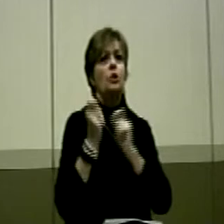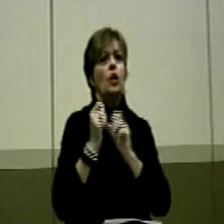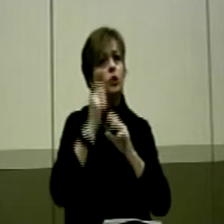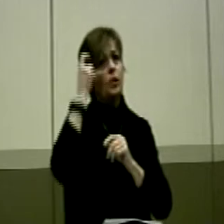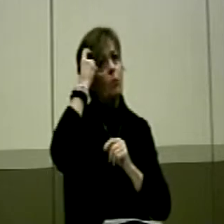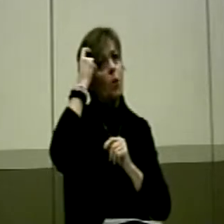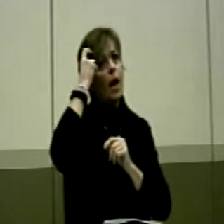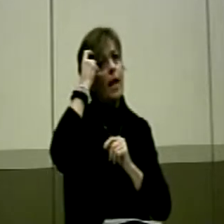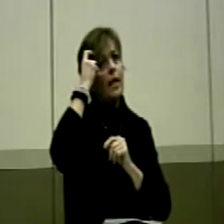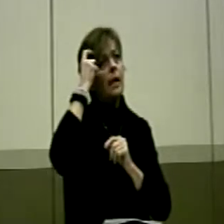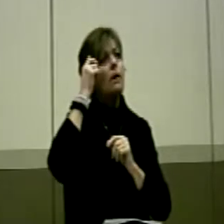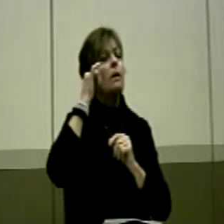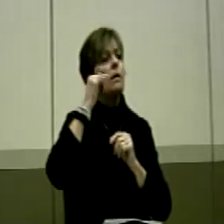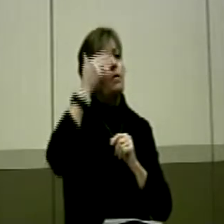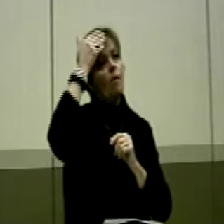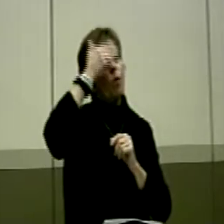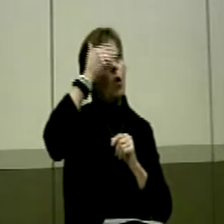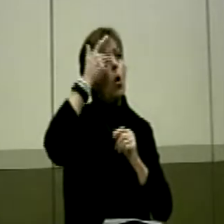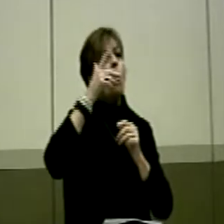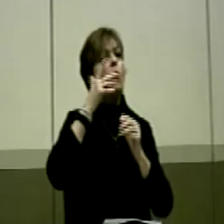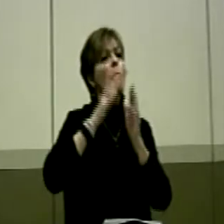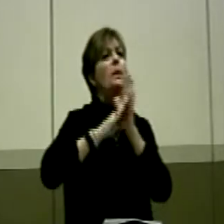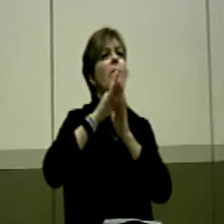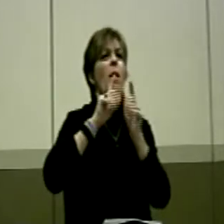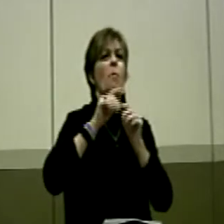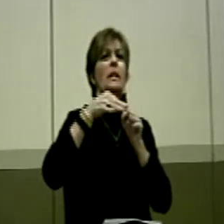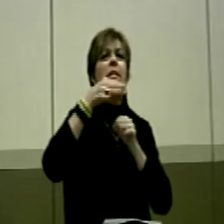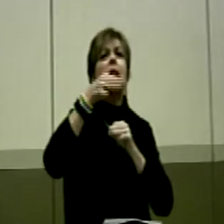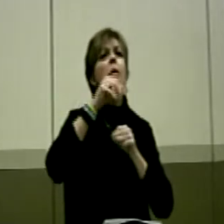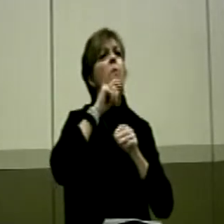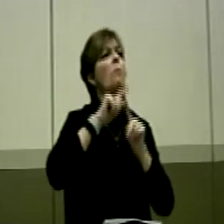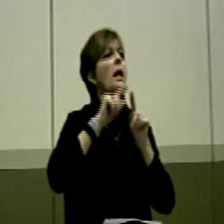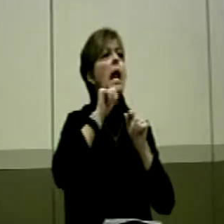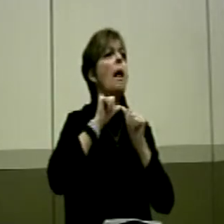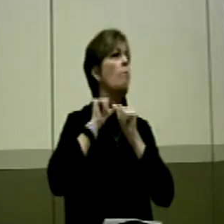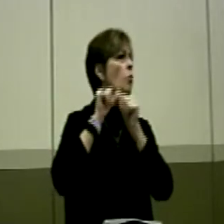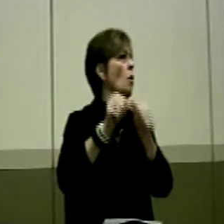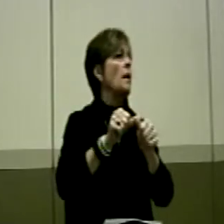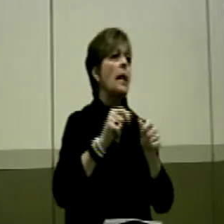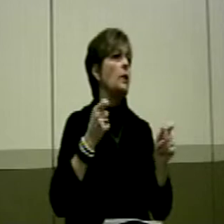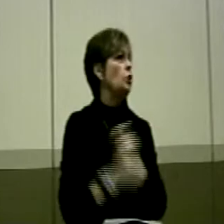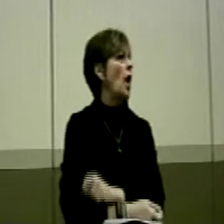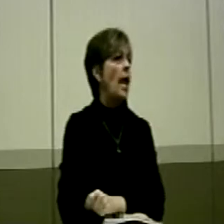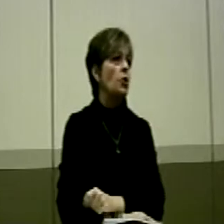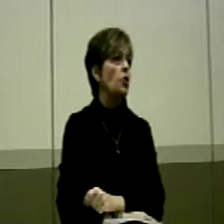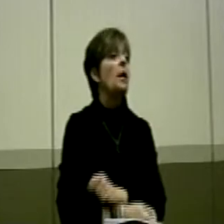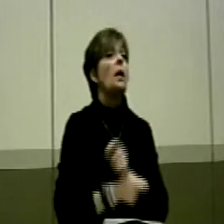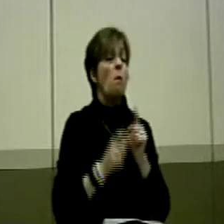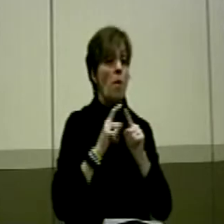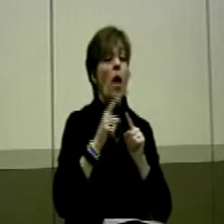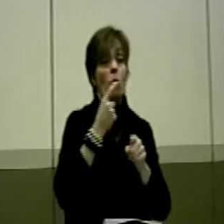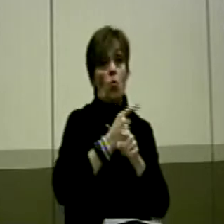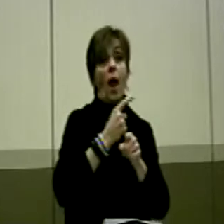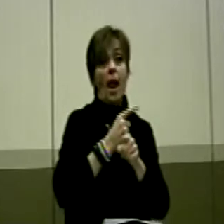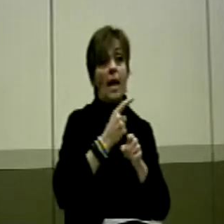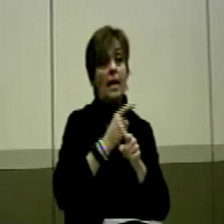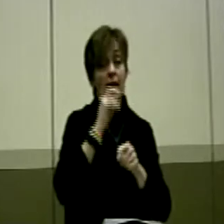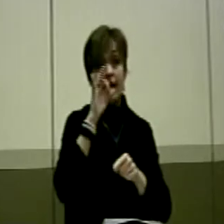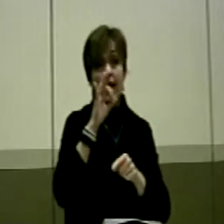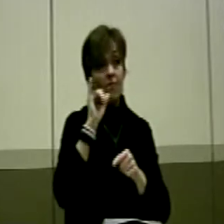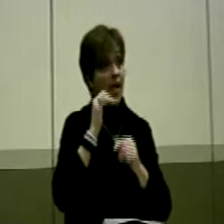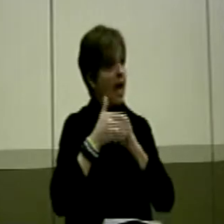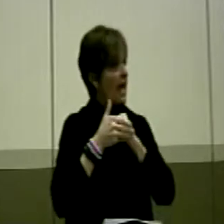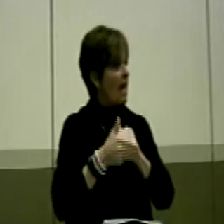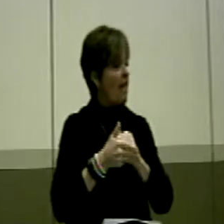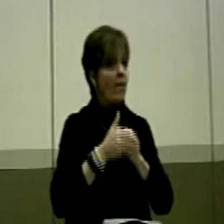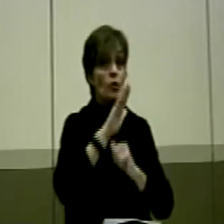just delayed, but not permanently changed. But you're right. There's if that intervention never happens, and then once you